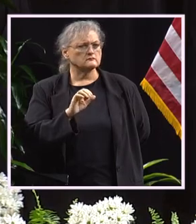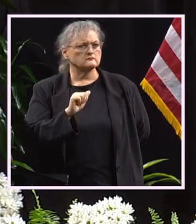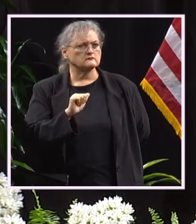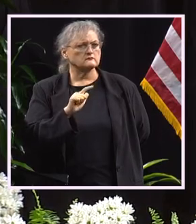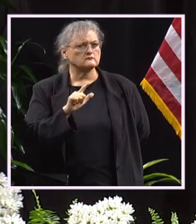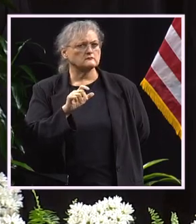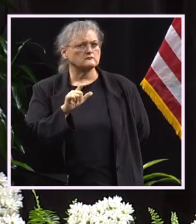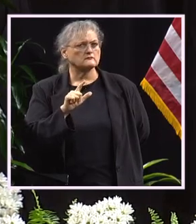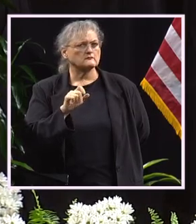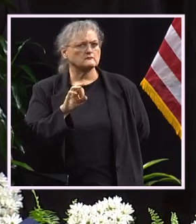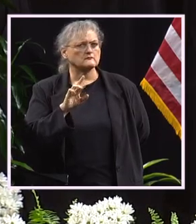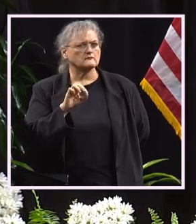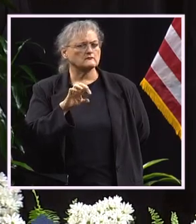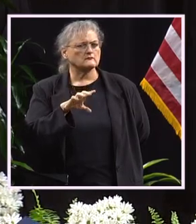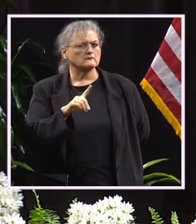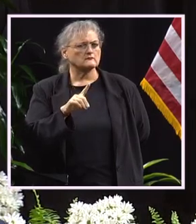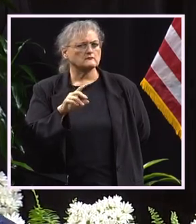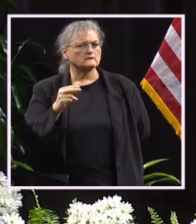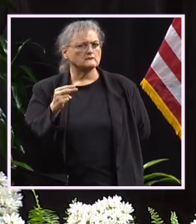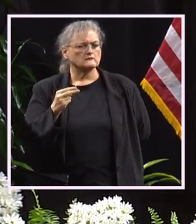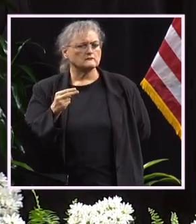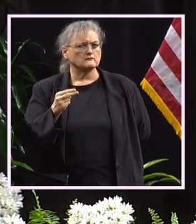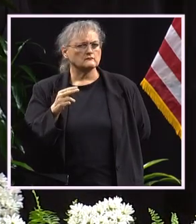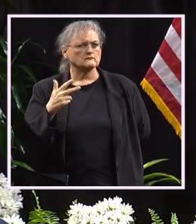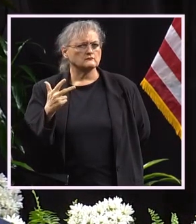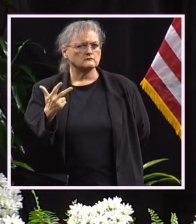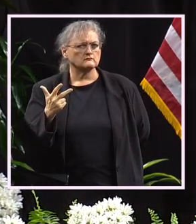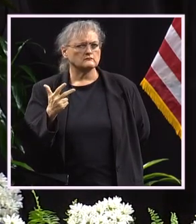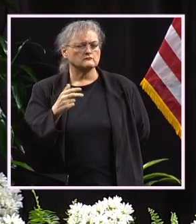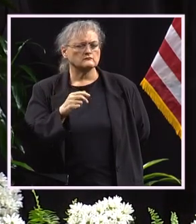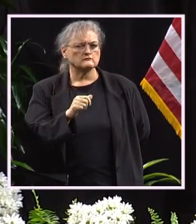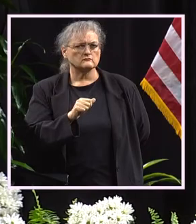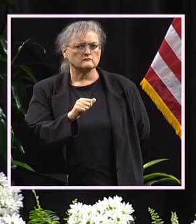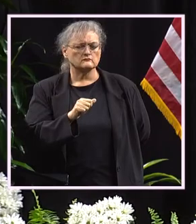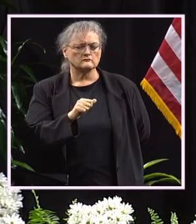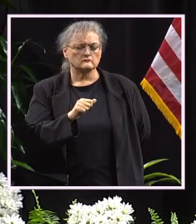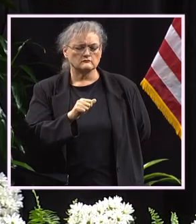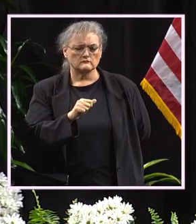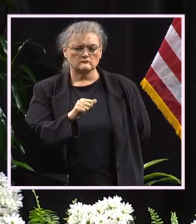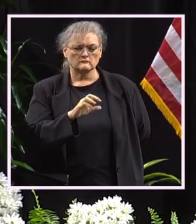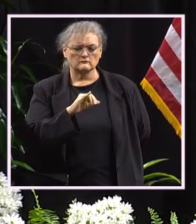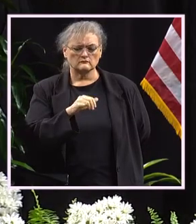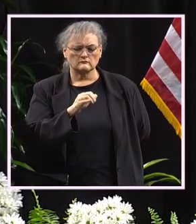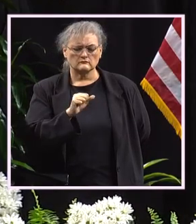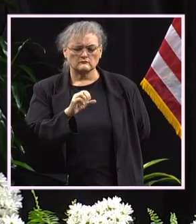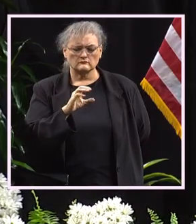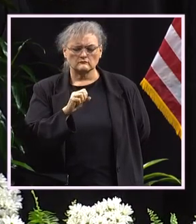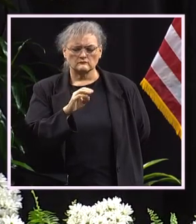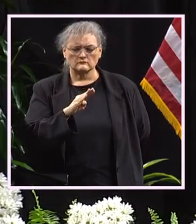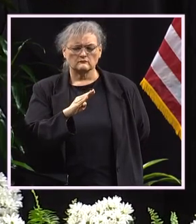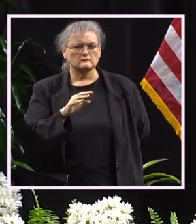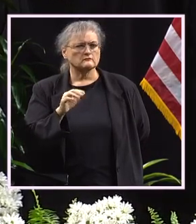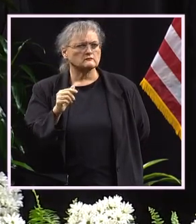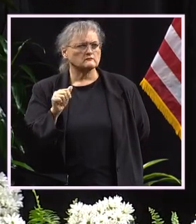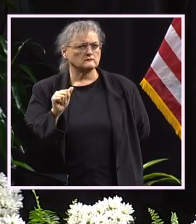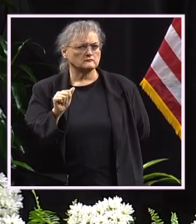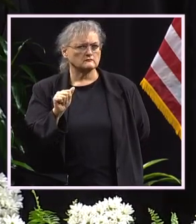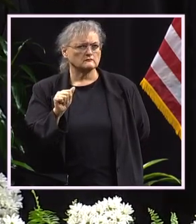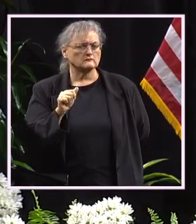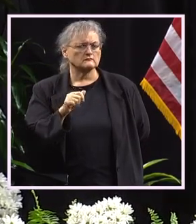Alfred Harold Froberg III, Master of Architecture. Jacob Luis Aguilar, Master of